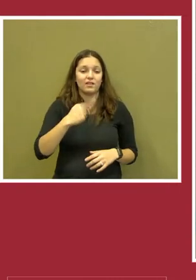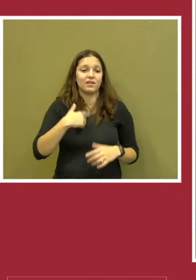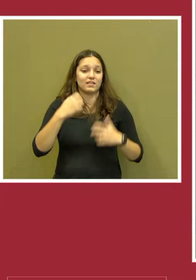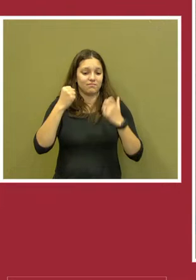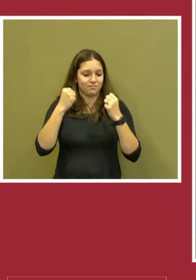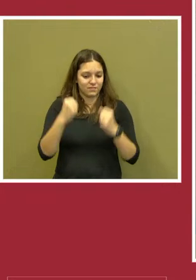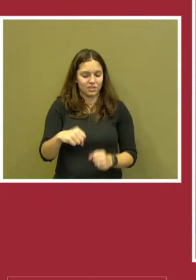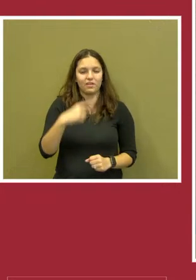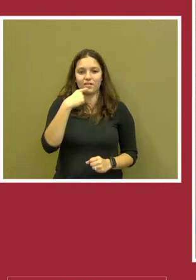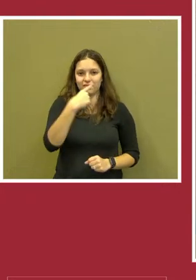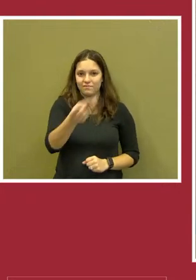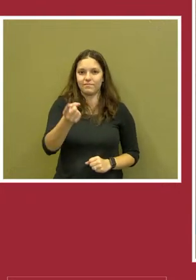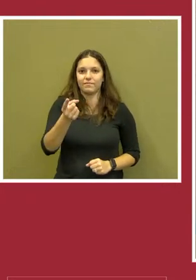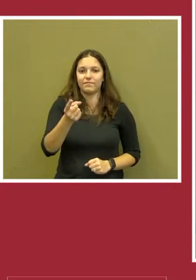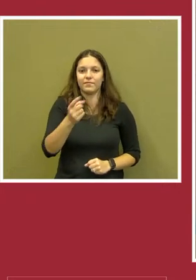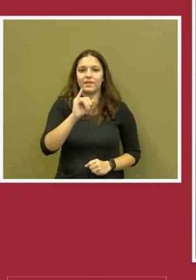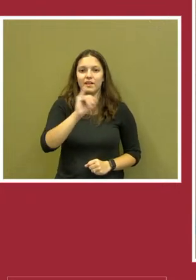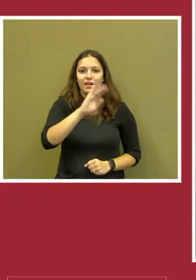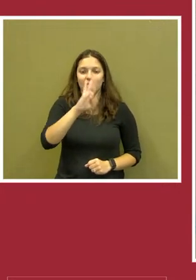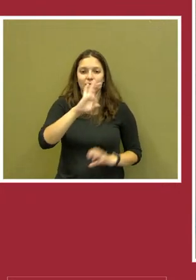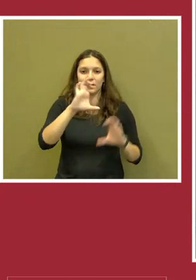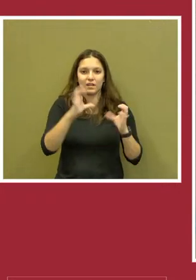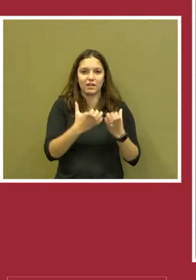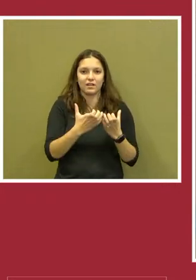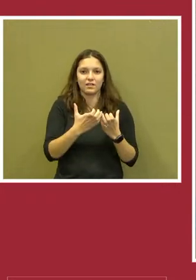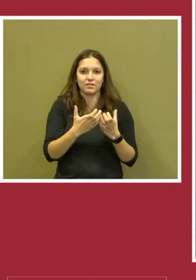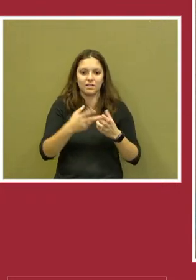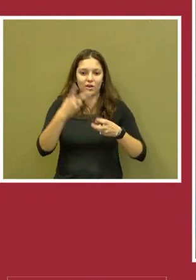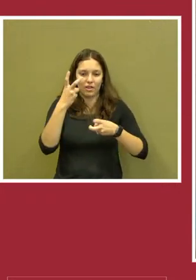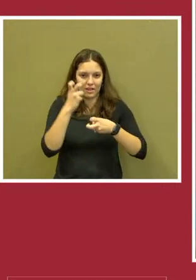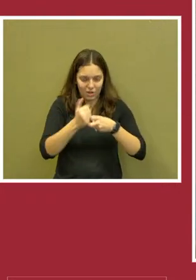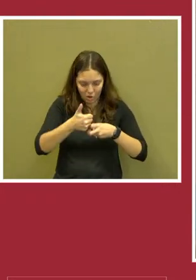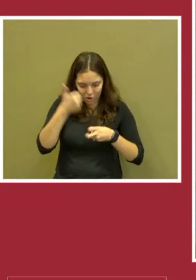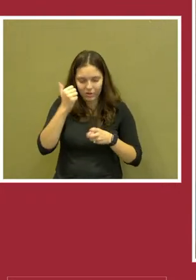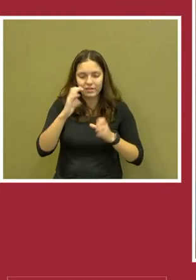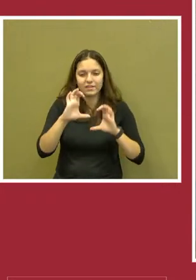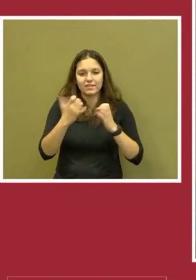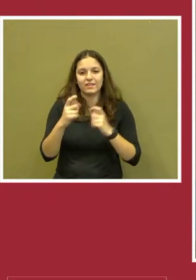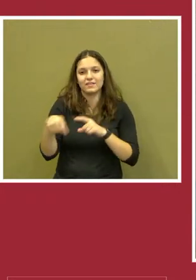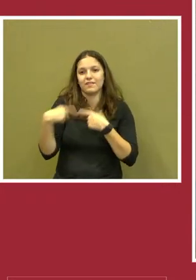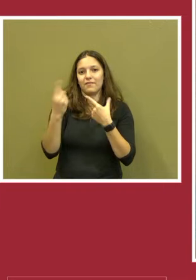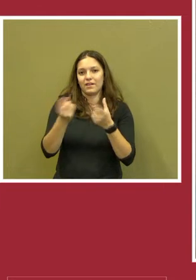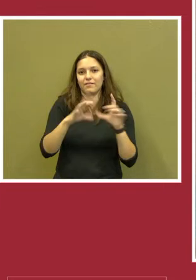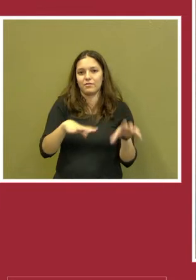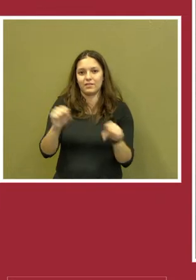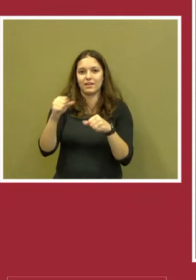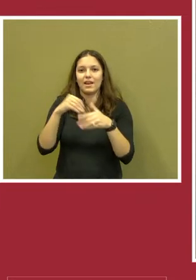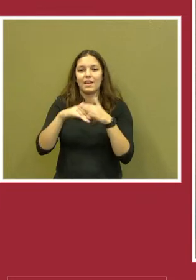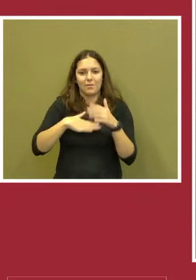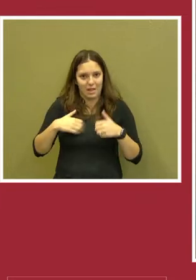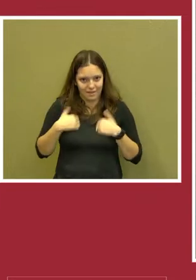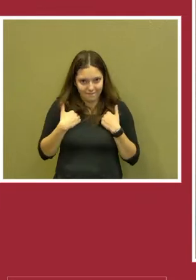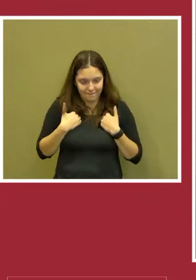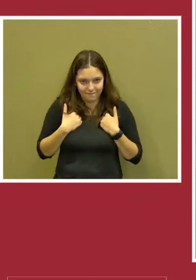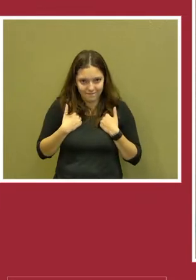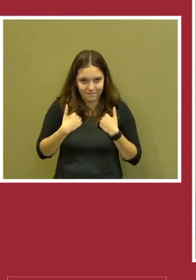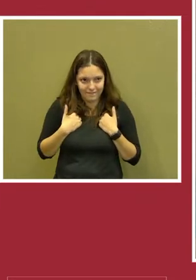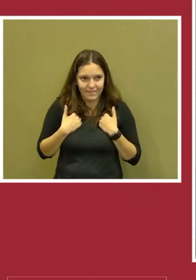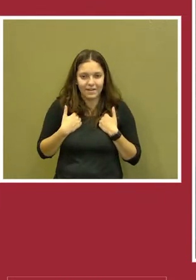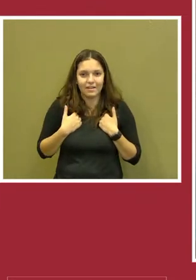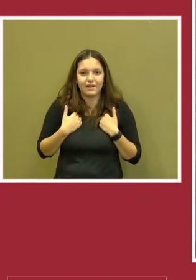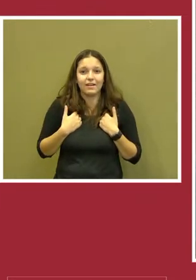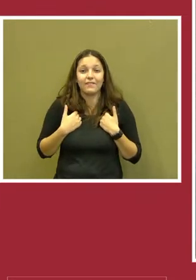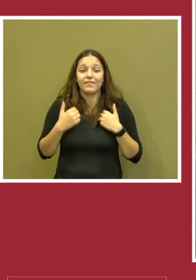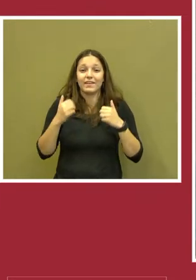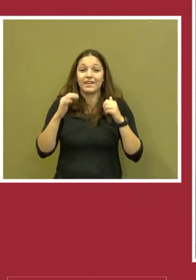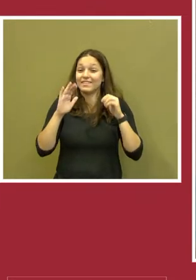say some of the IB classes I'm taking this year are the hardest classes I've ever taken in my life, which is